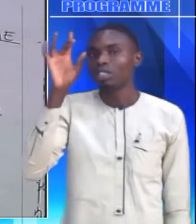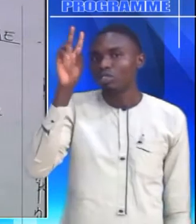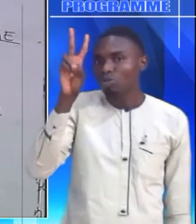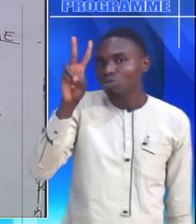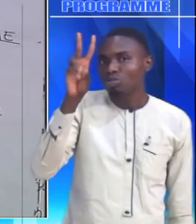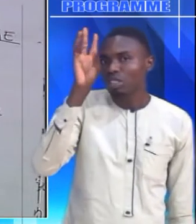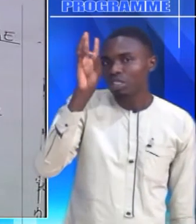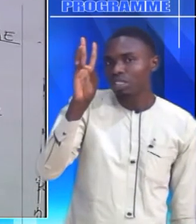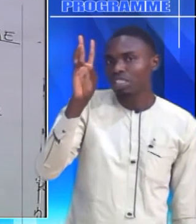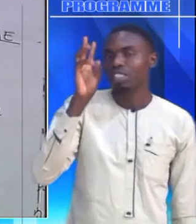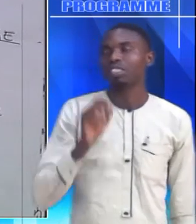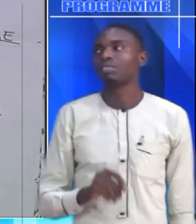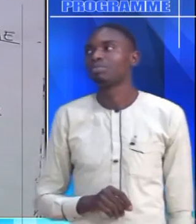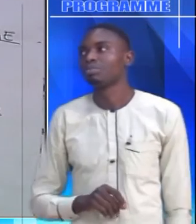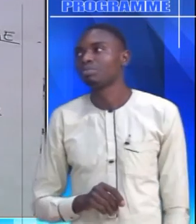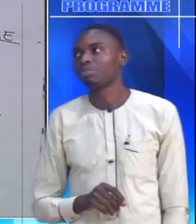26